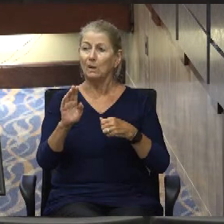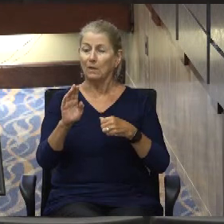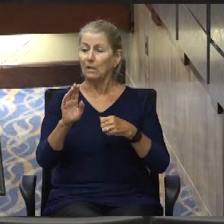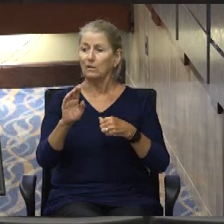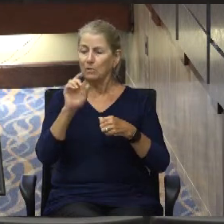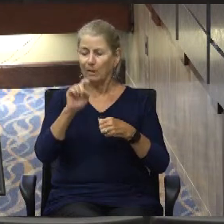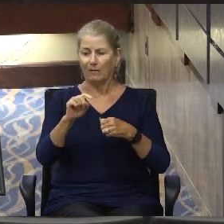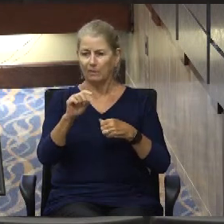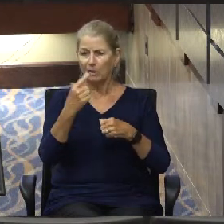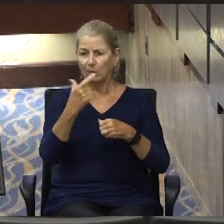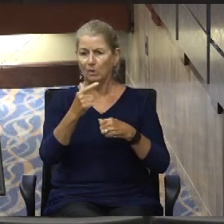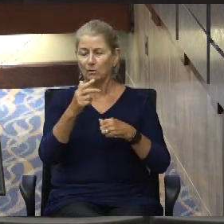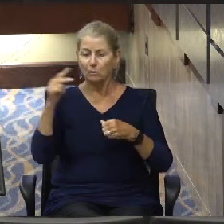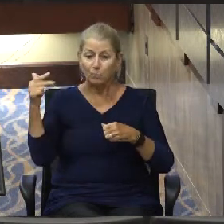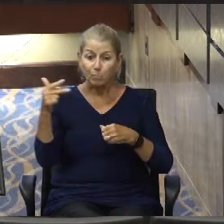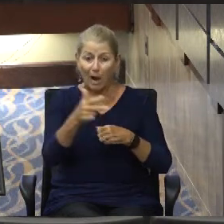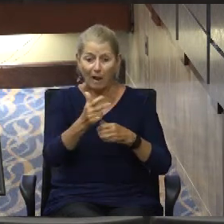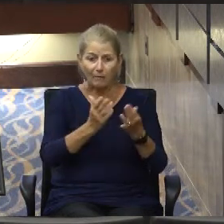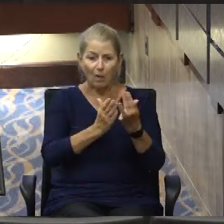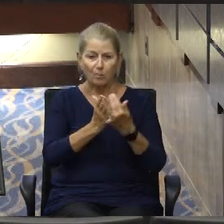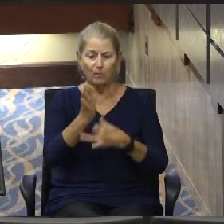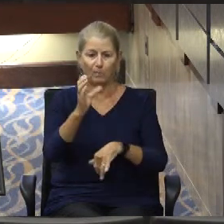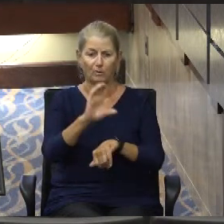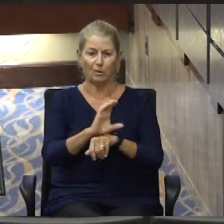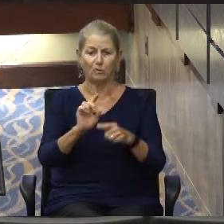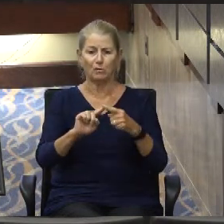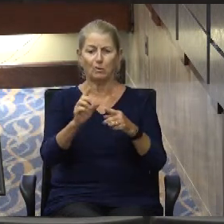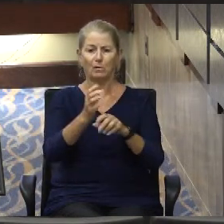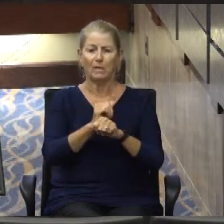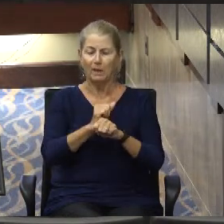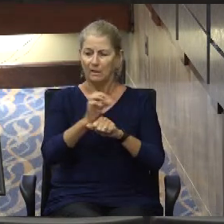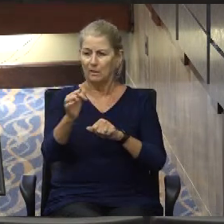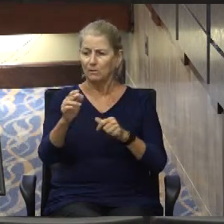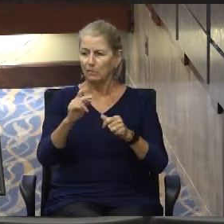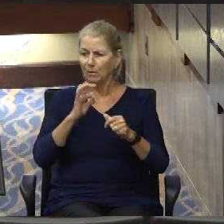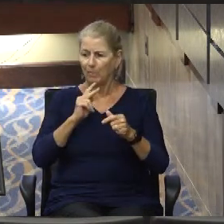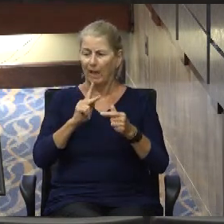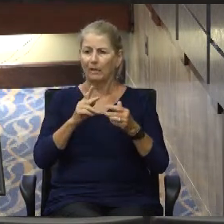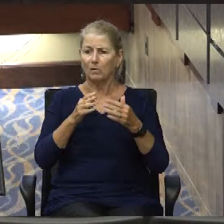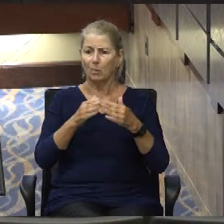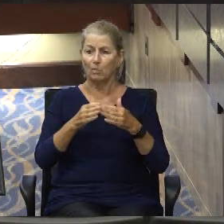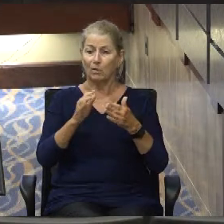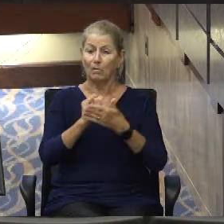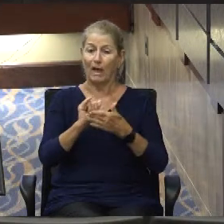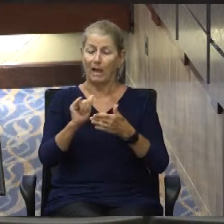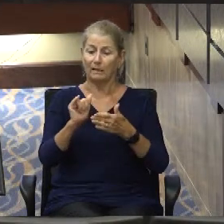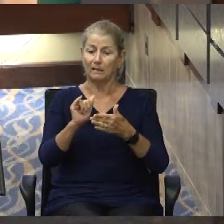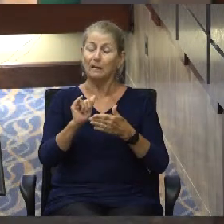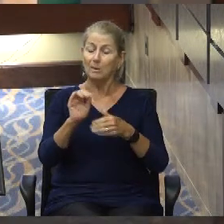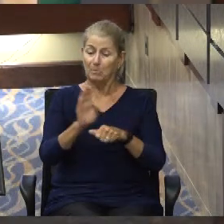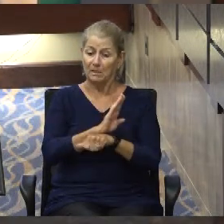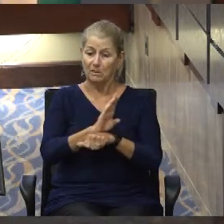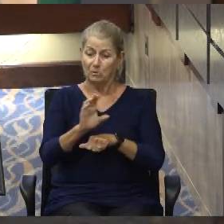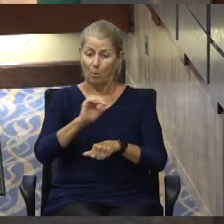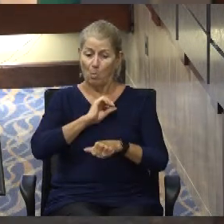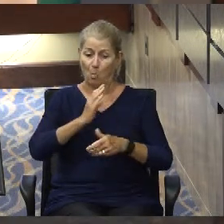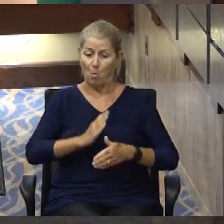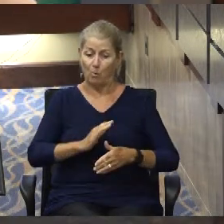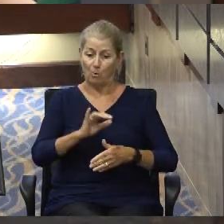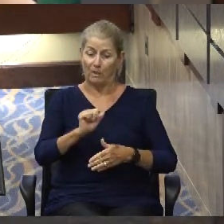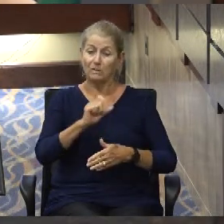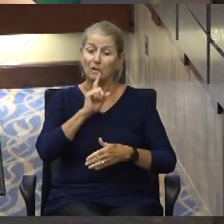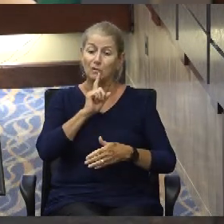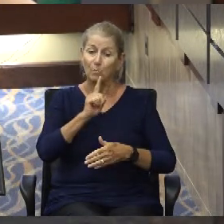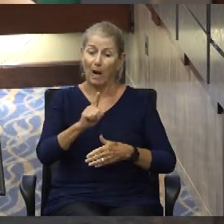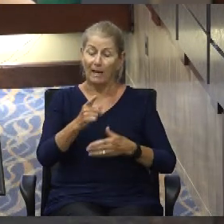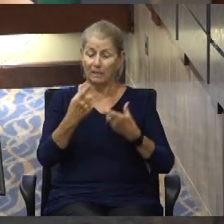get to the back corner. It's real weird. And so, that particular business owner is trying